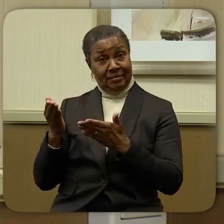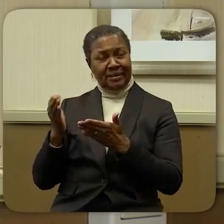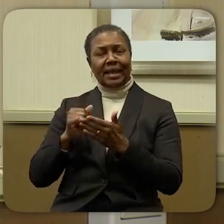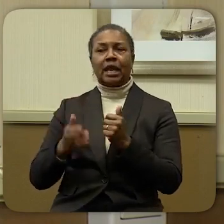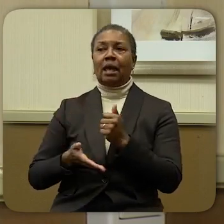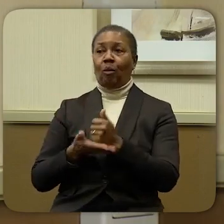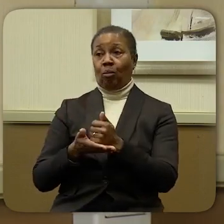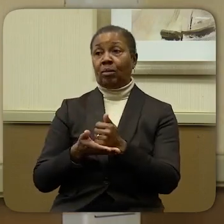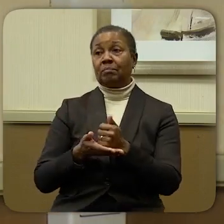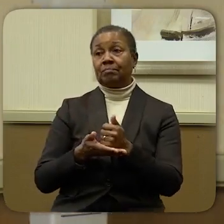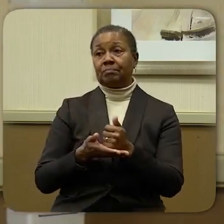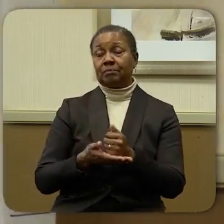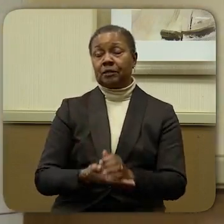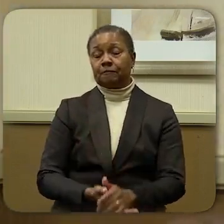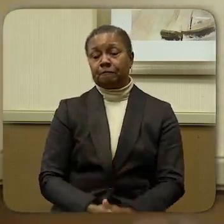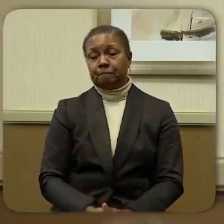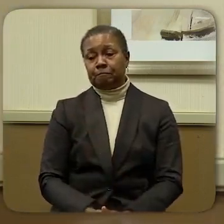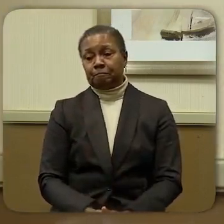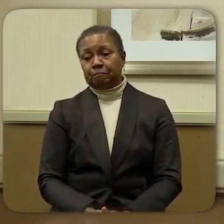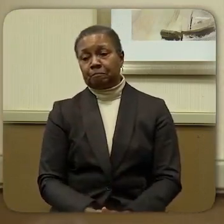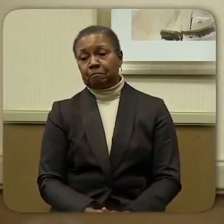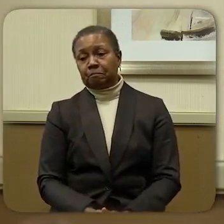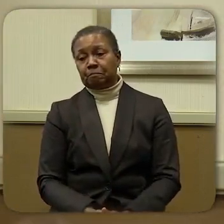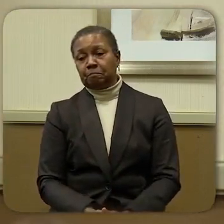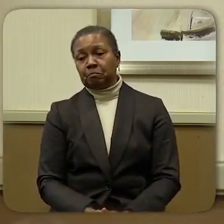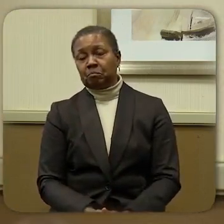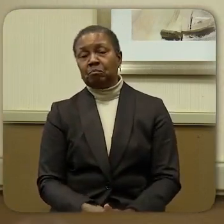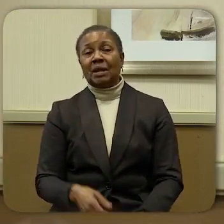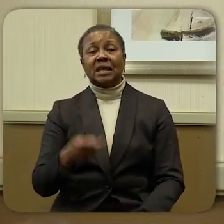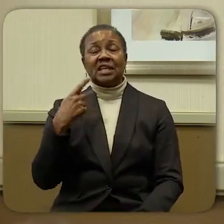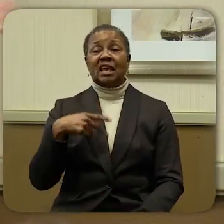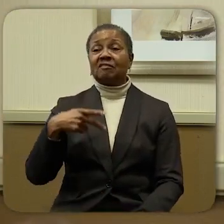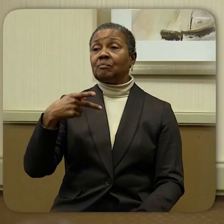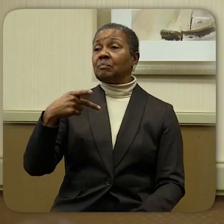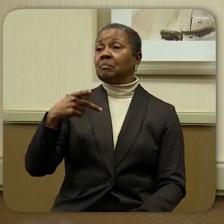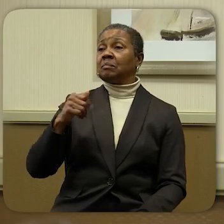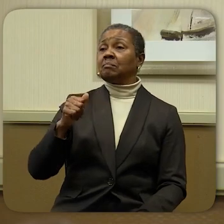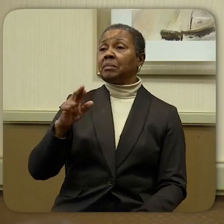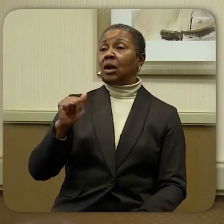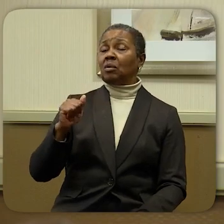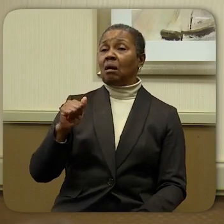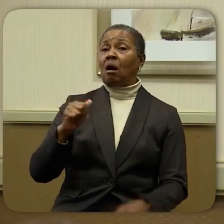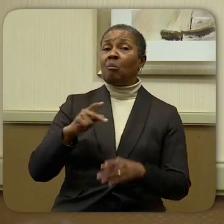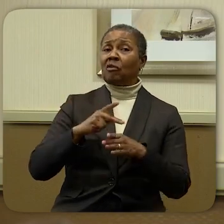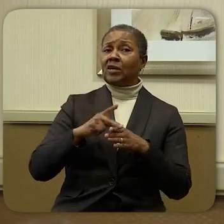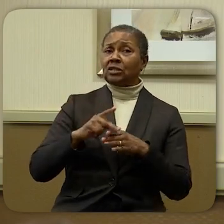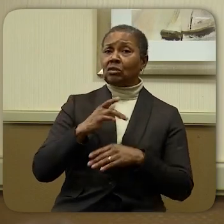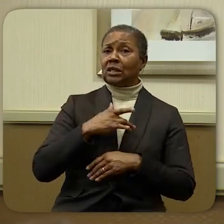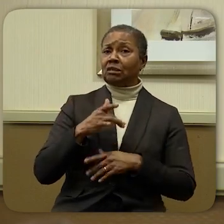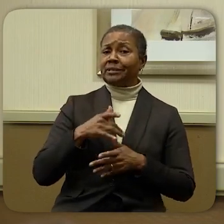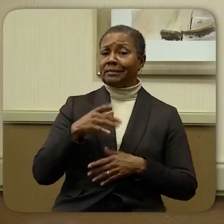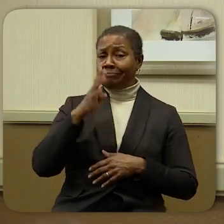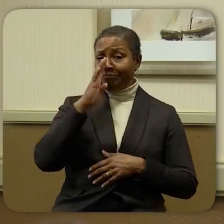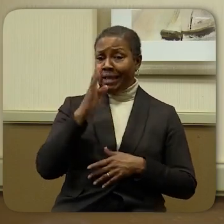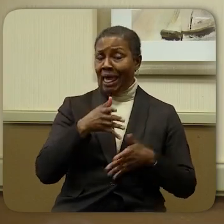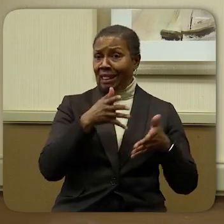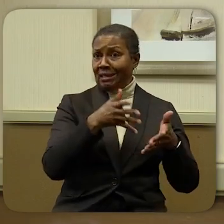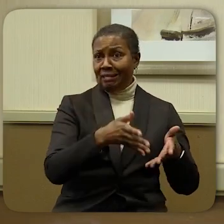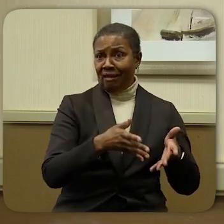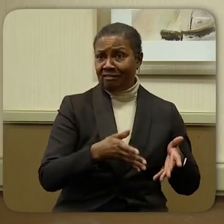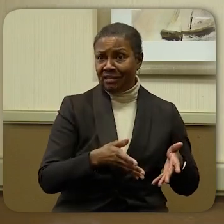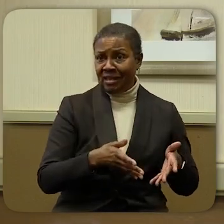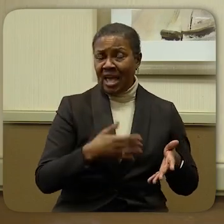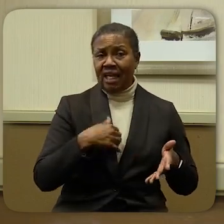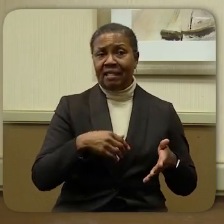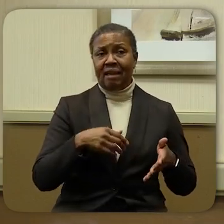helpful. I see a lot of paraprofessionals that feel like they get left out of these types of trainings, and they're paired